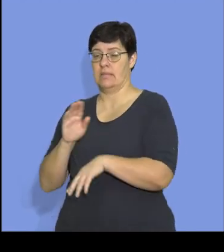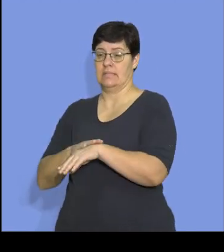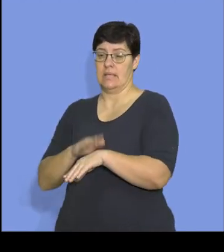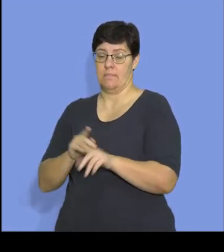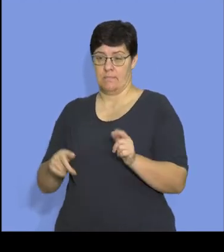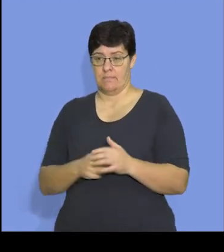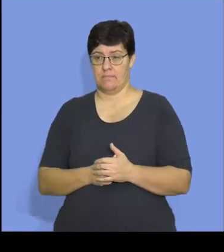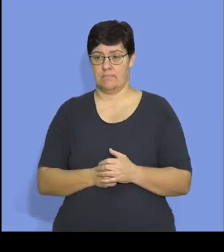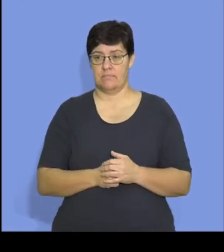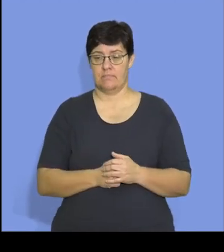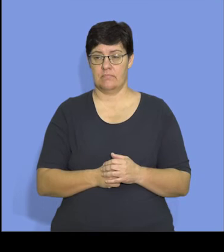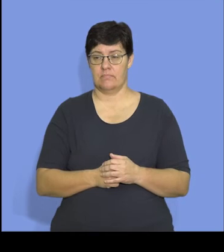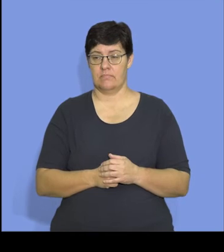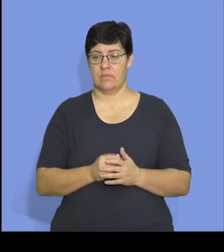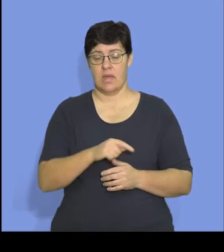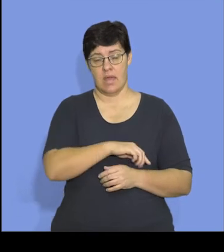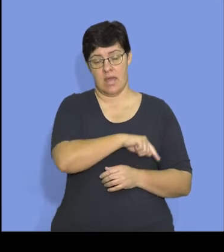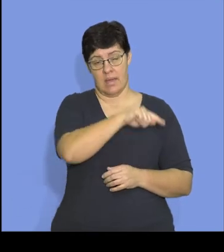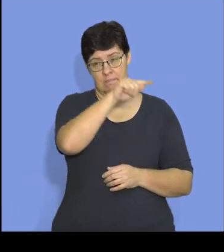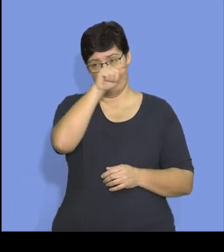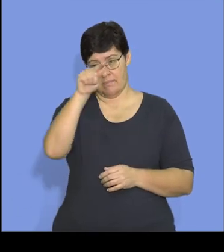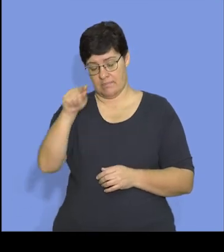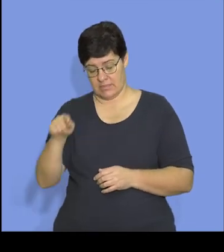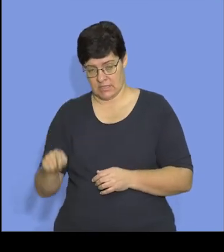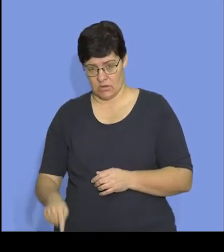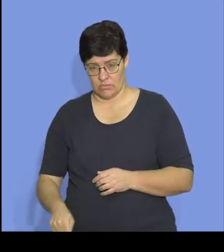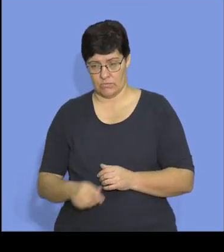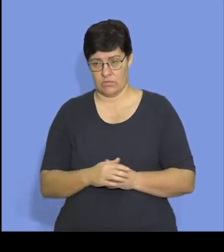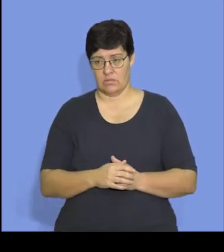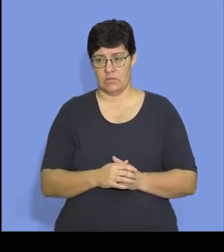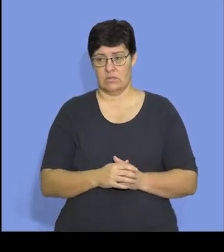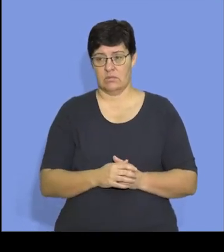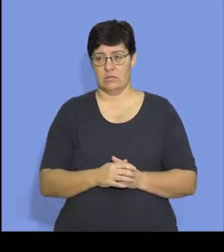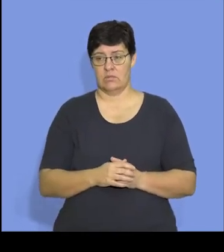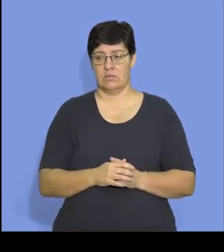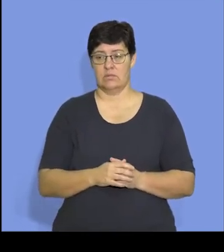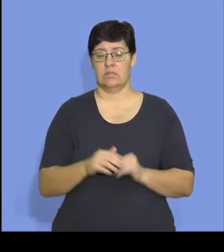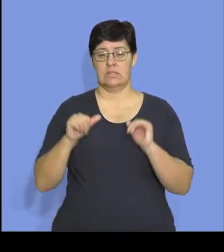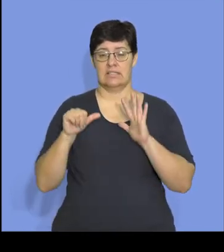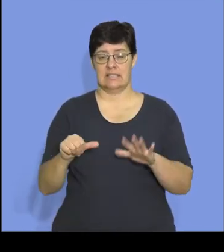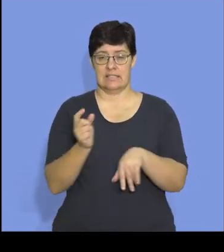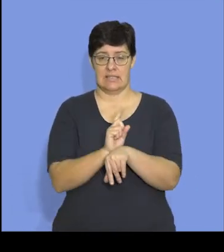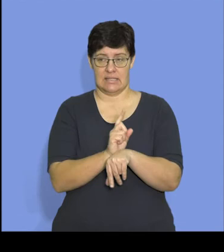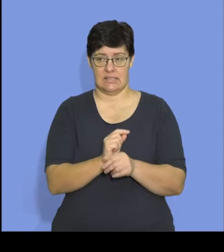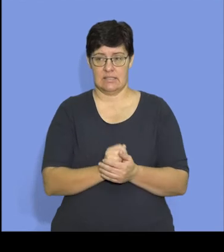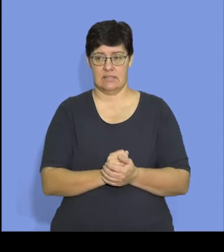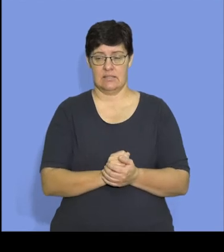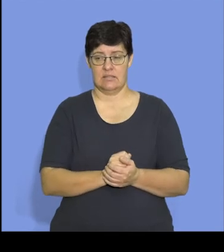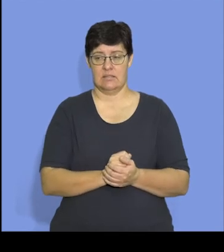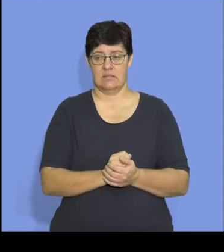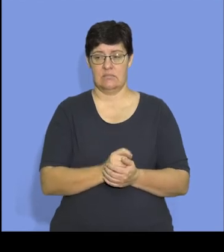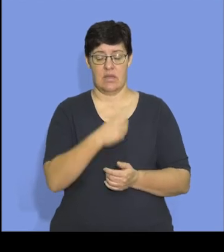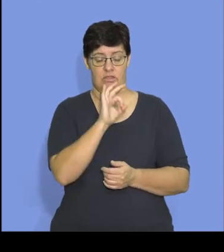I know it went up and it came down. There's my 6 seconds. There's